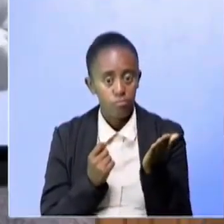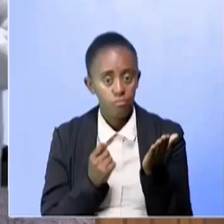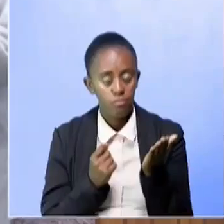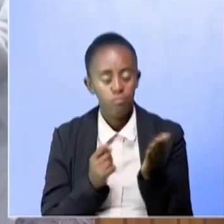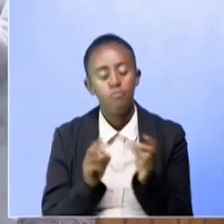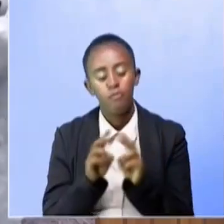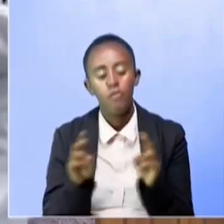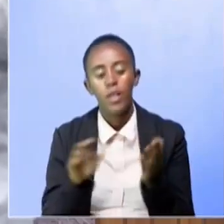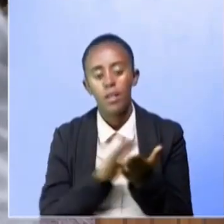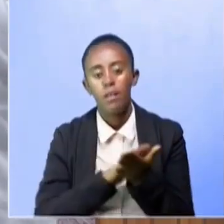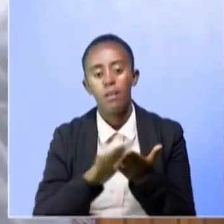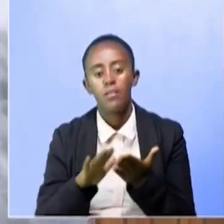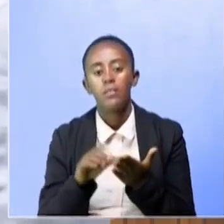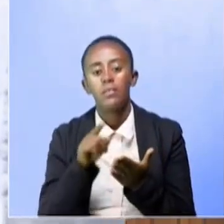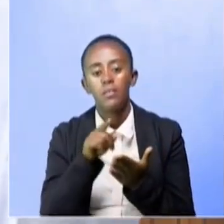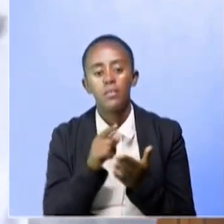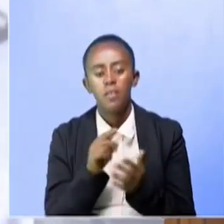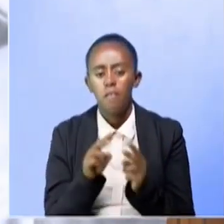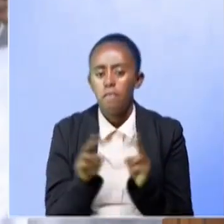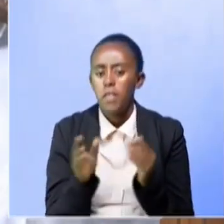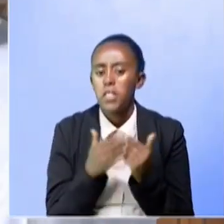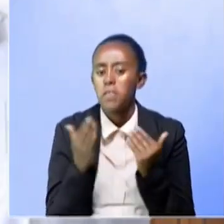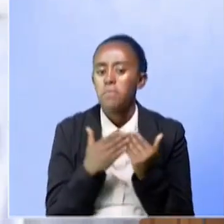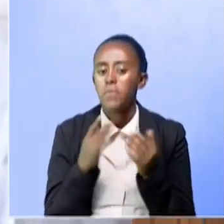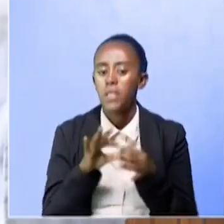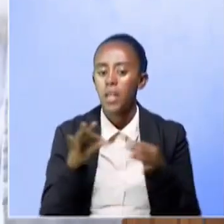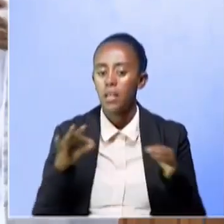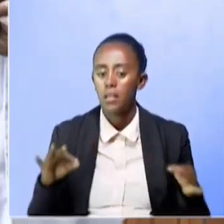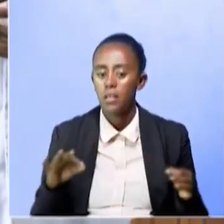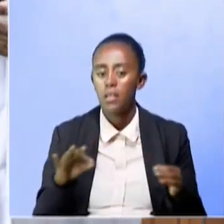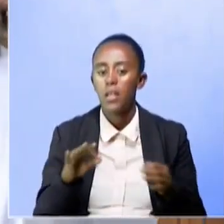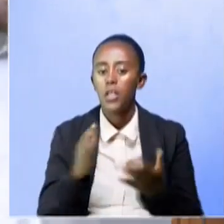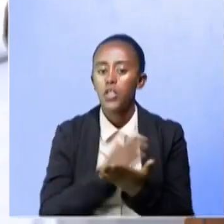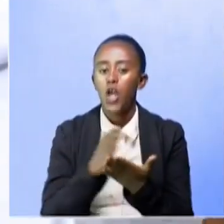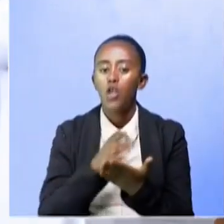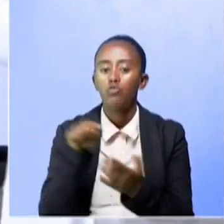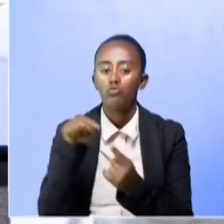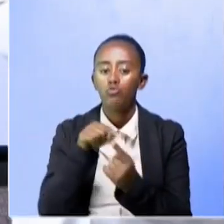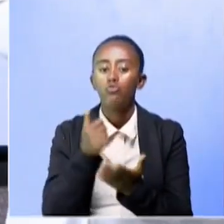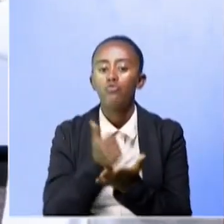Very nice. Just try to make a very simple sentence and share to your friends.